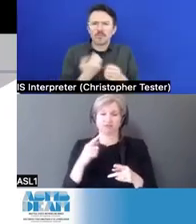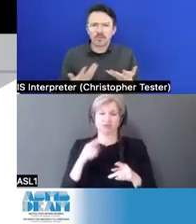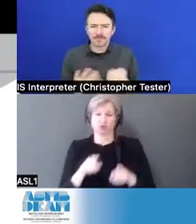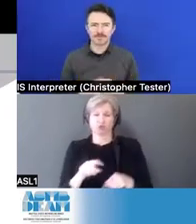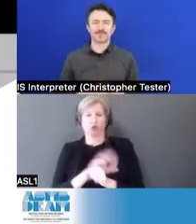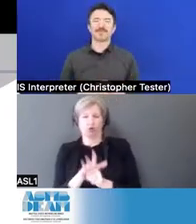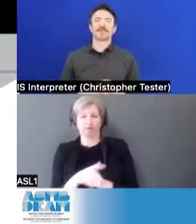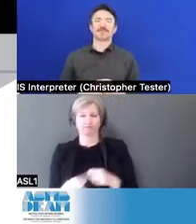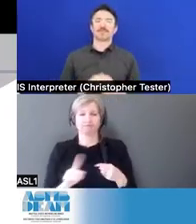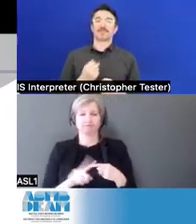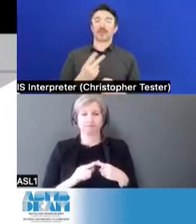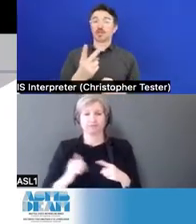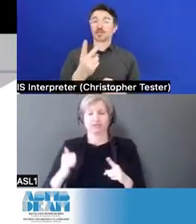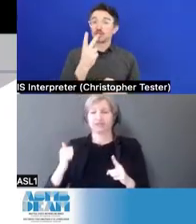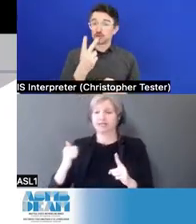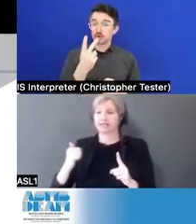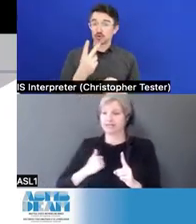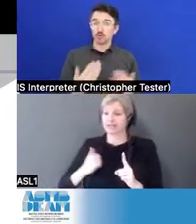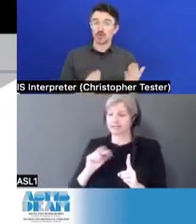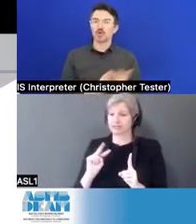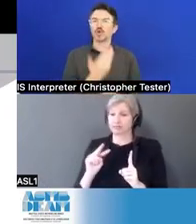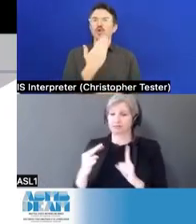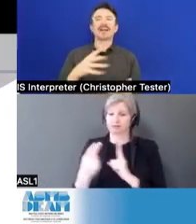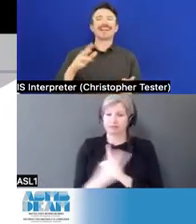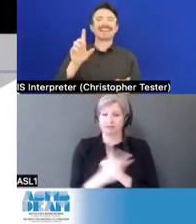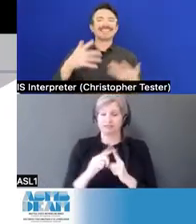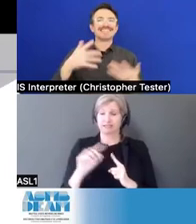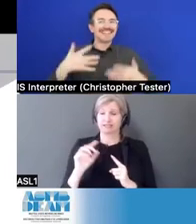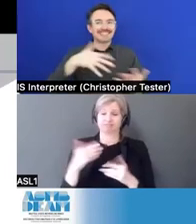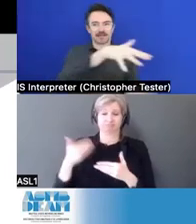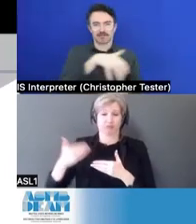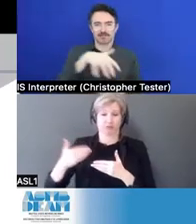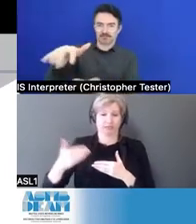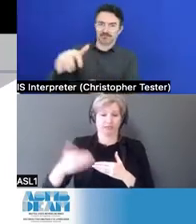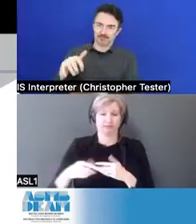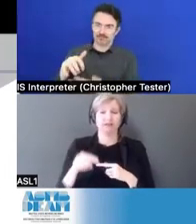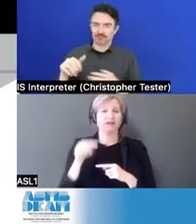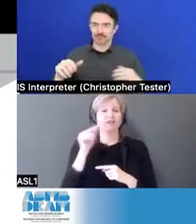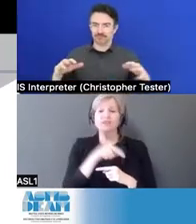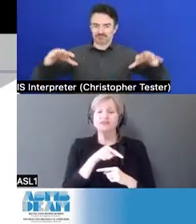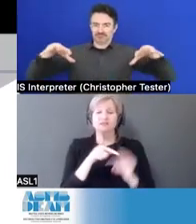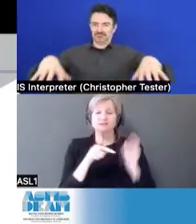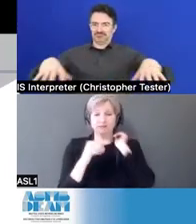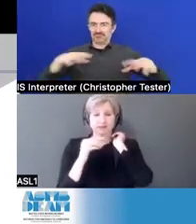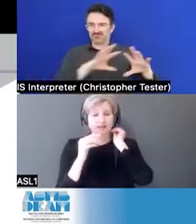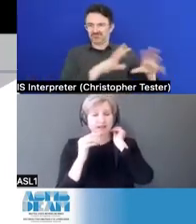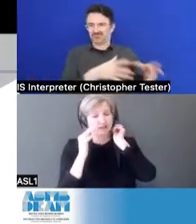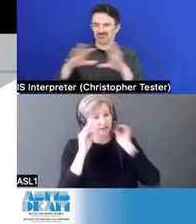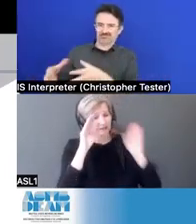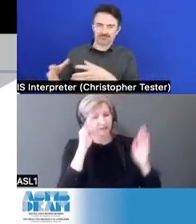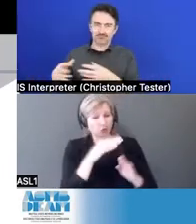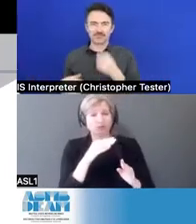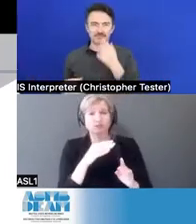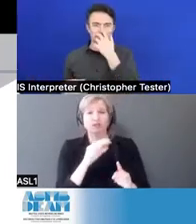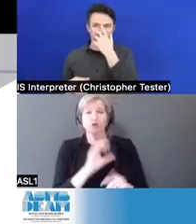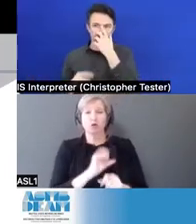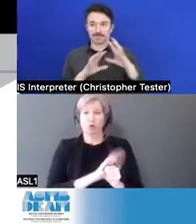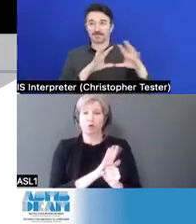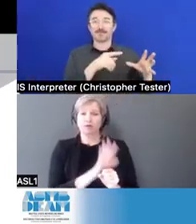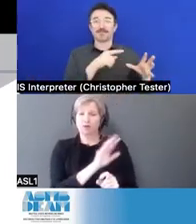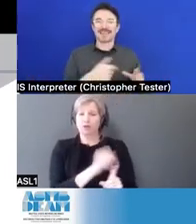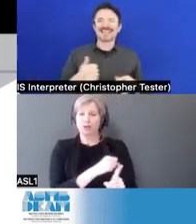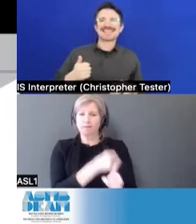namely Canadian Perspective Studies series, which focused on impacts of COVID-19,